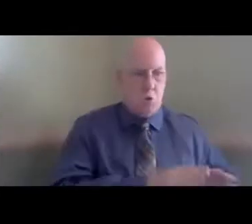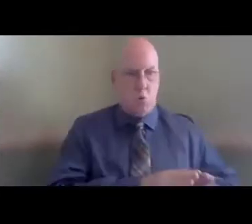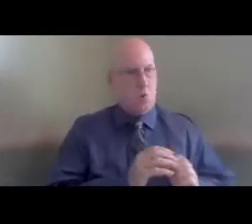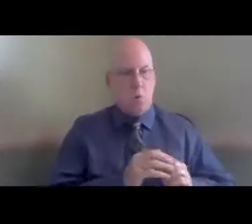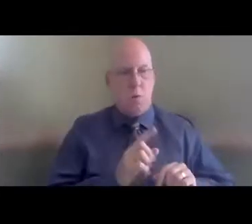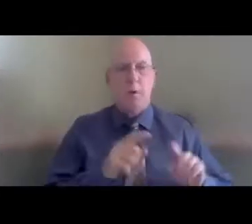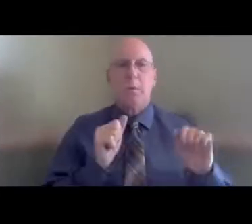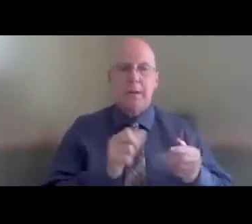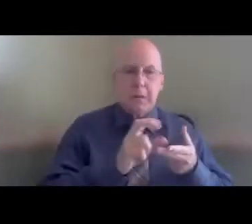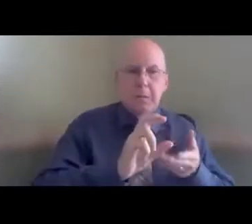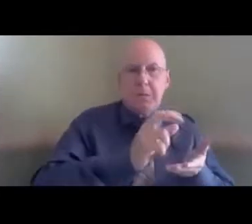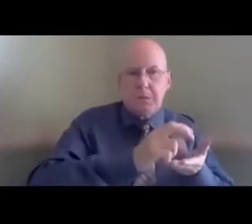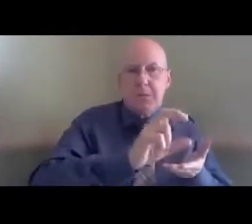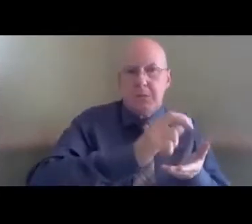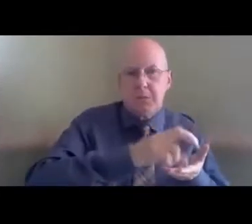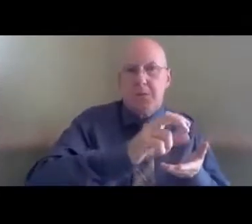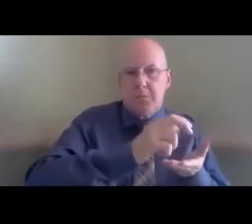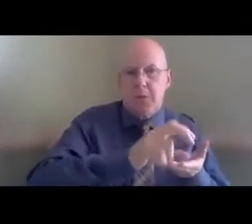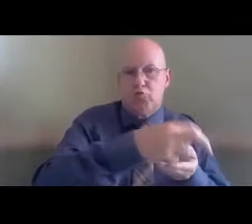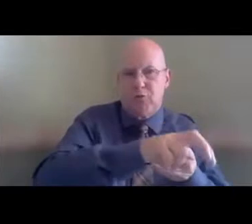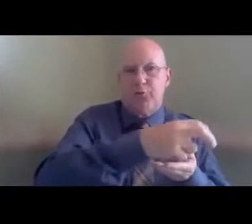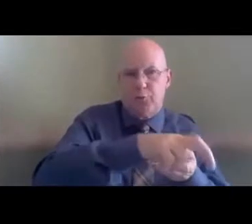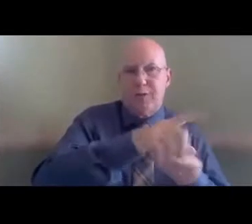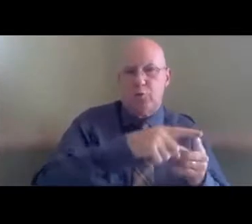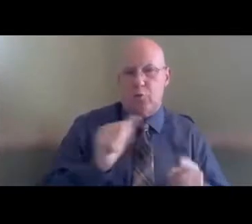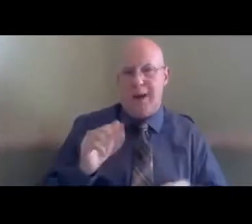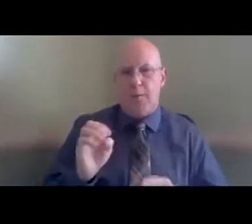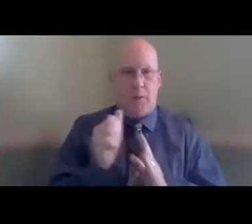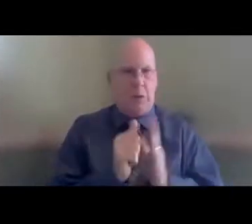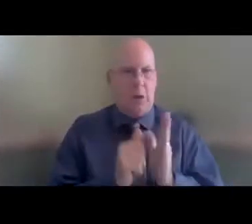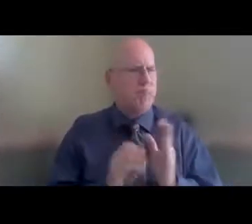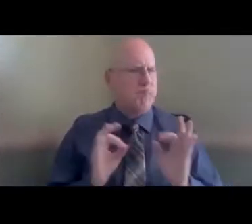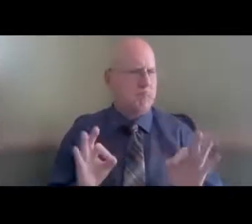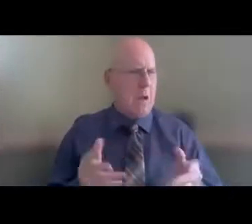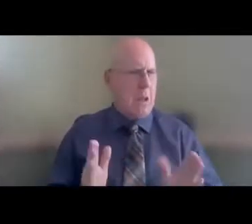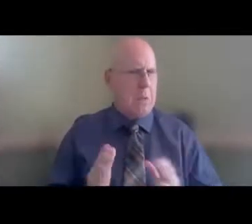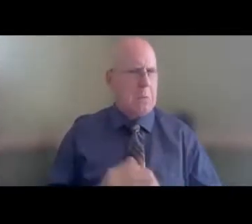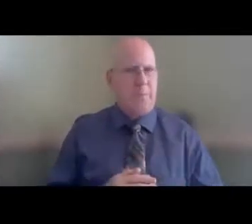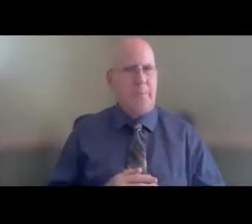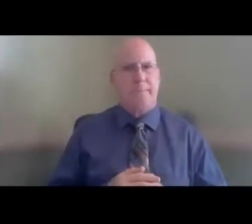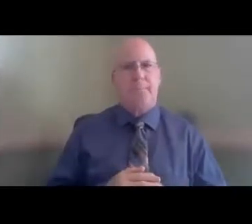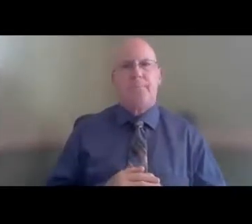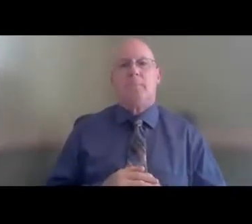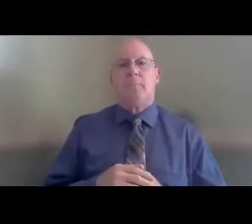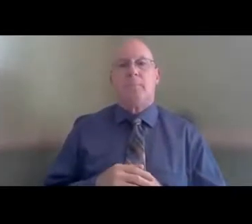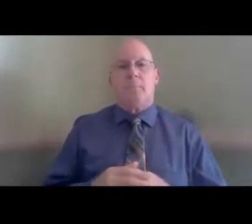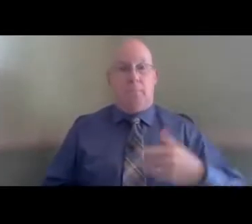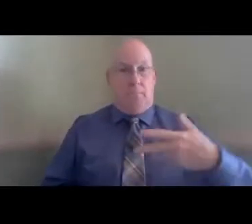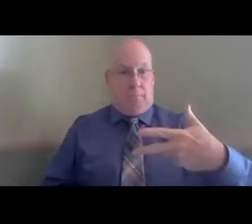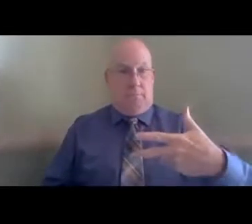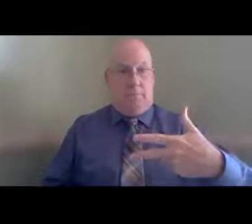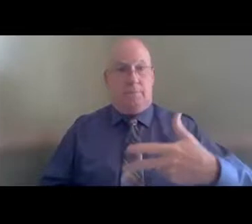be administered as the ABLE account was described earlier. I wanted to just mention, of these three real